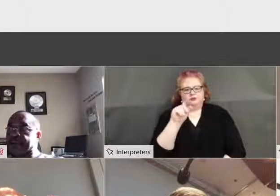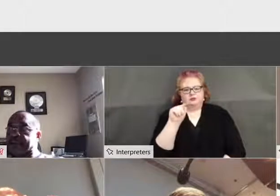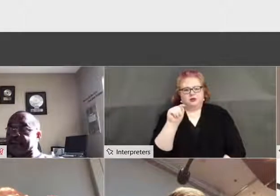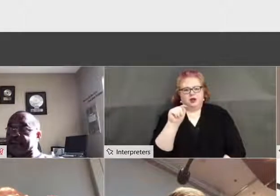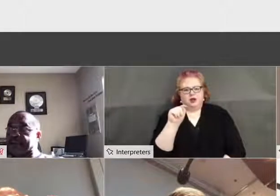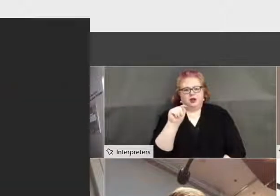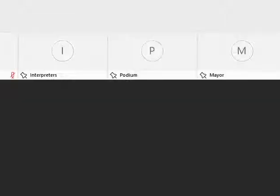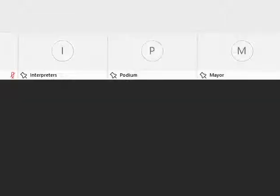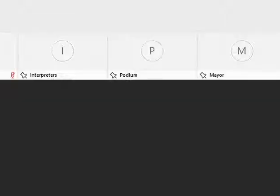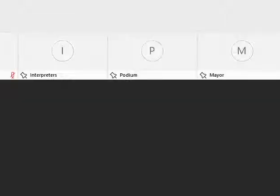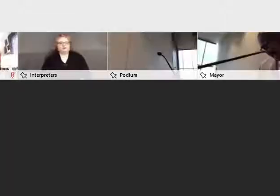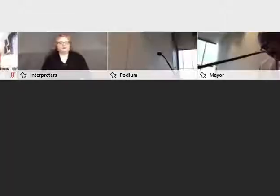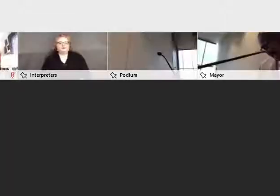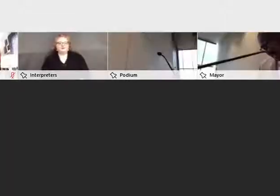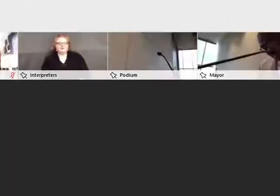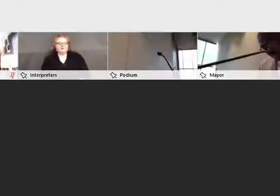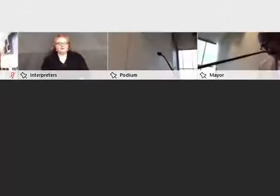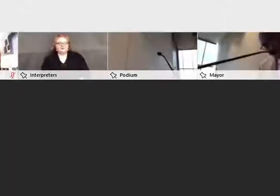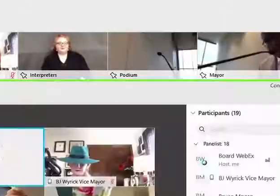Mr. Carter,